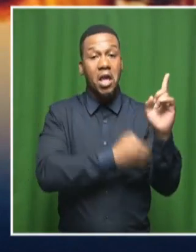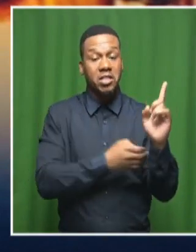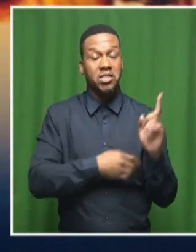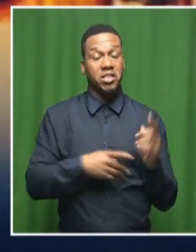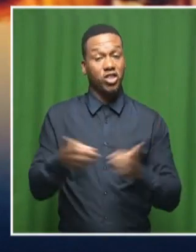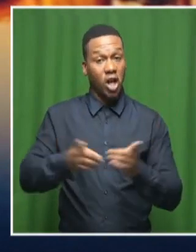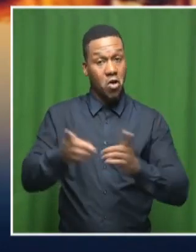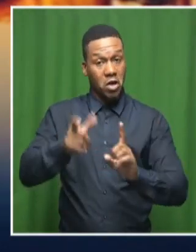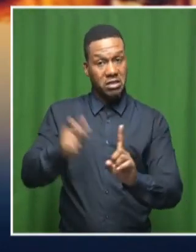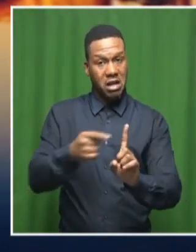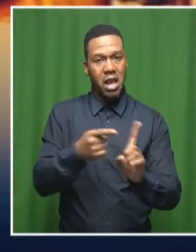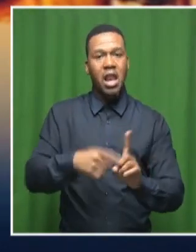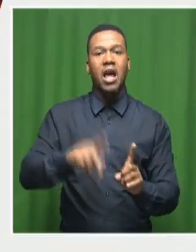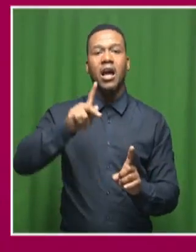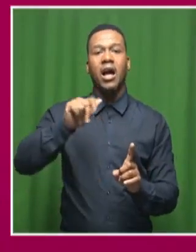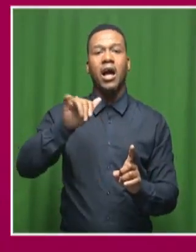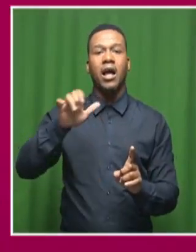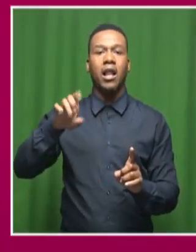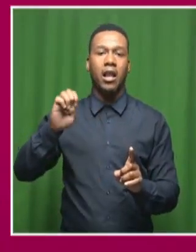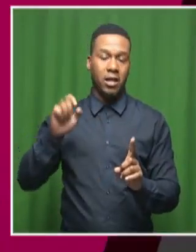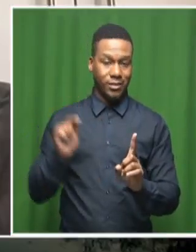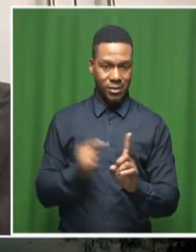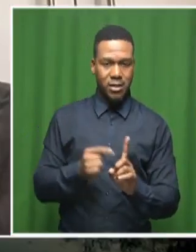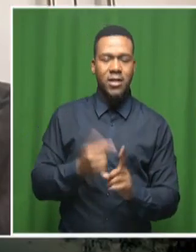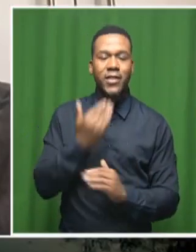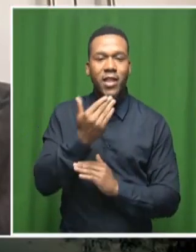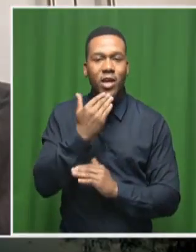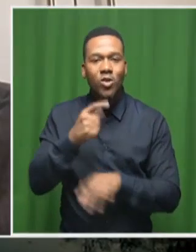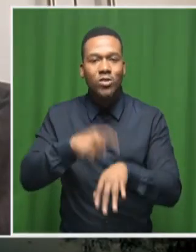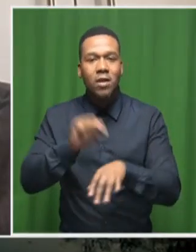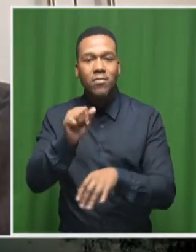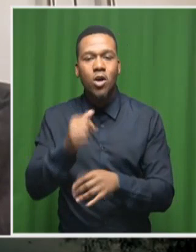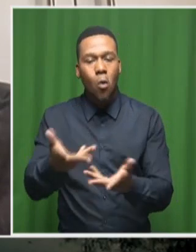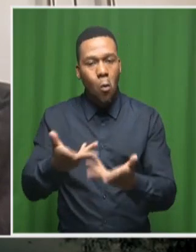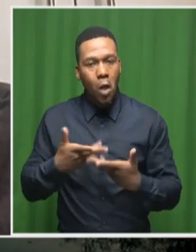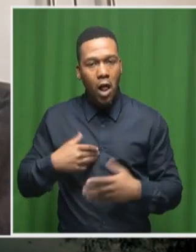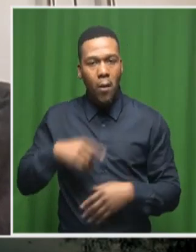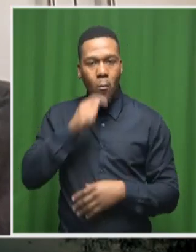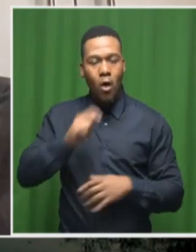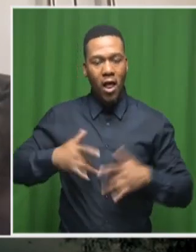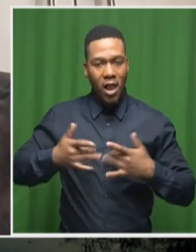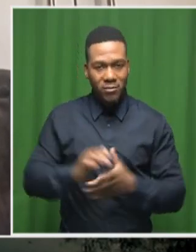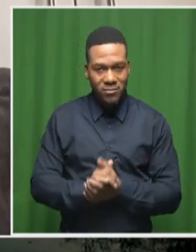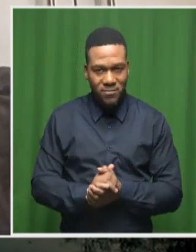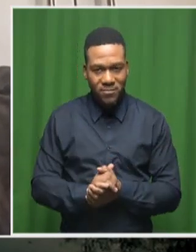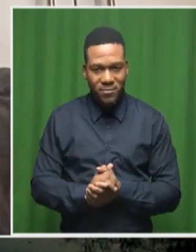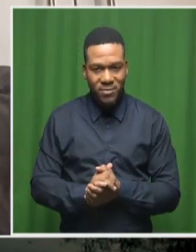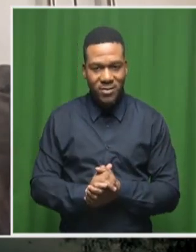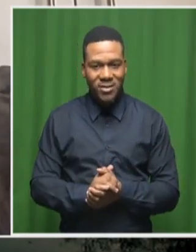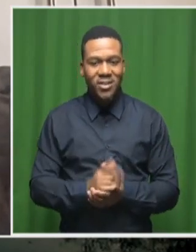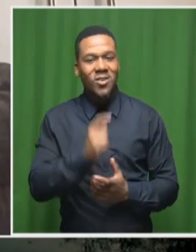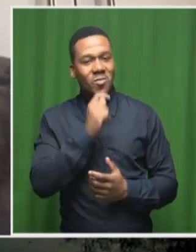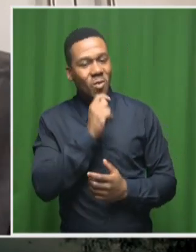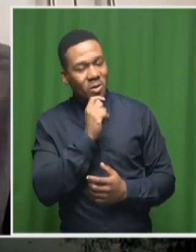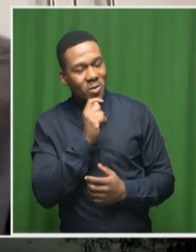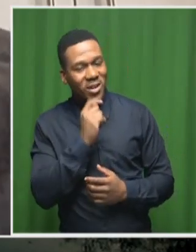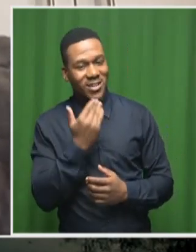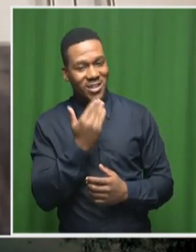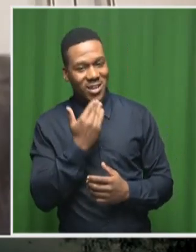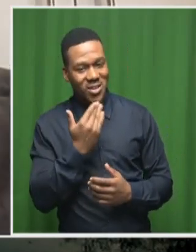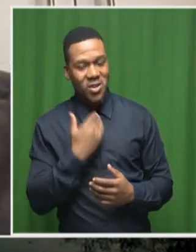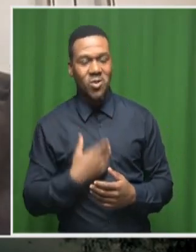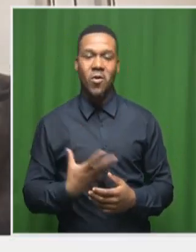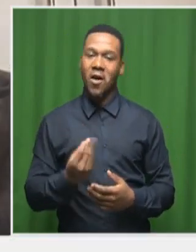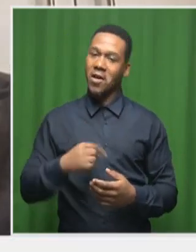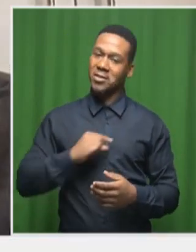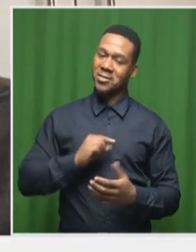Kyle Hartley. Kyle, thanks for speaking to us here on Morning Live. Welcome to it. Morning, Sakina. Yes, thank you for having us. So